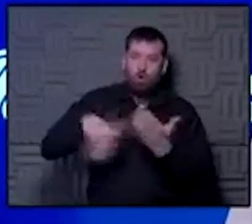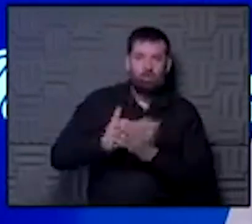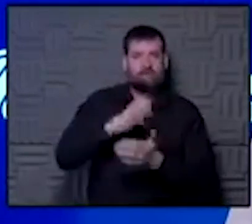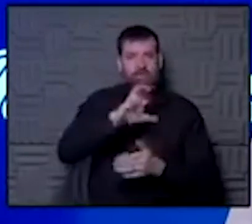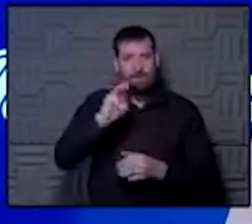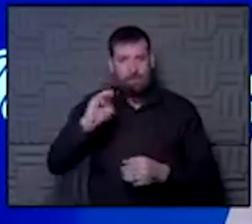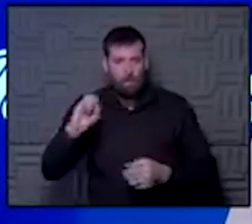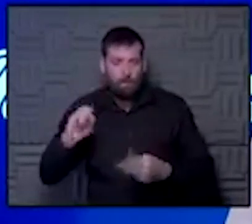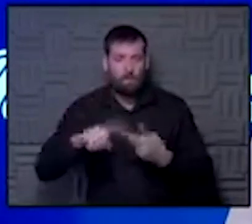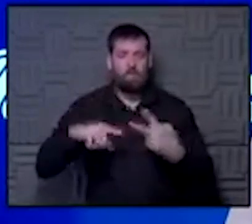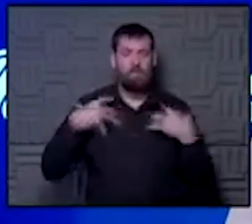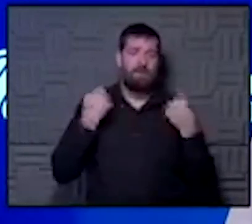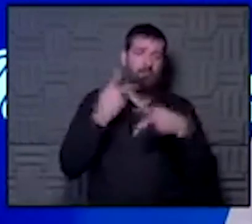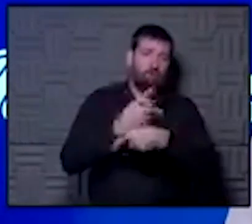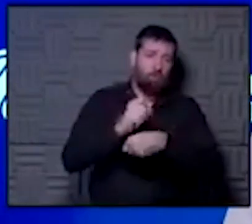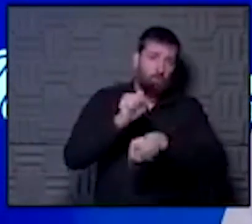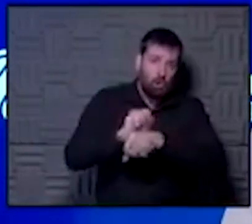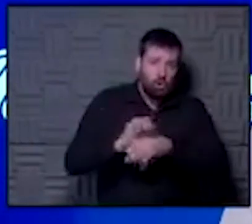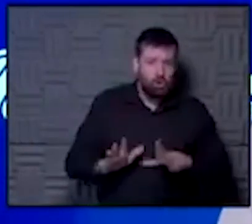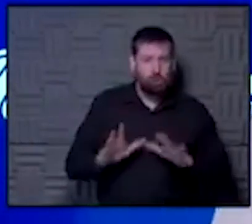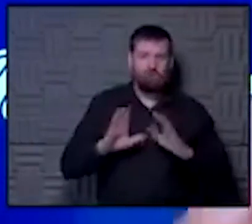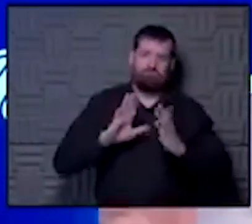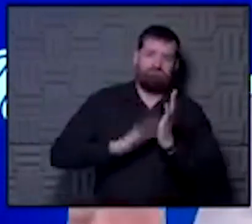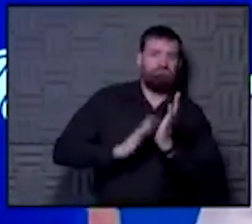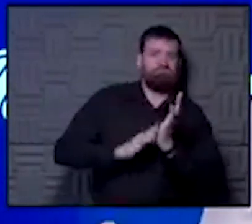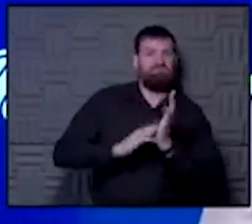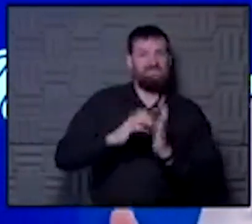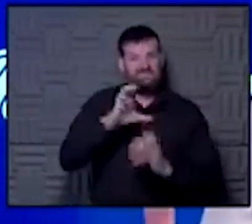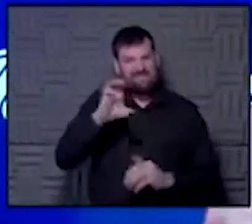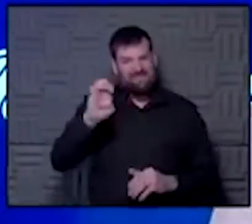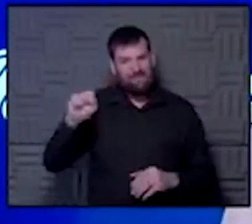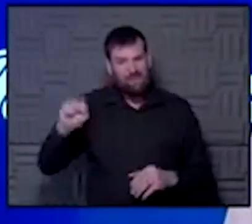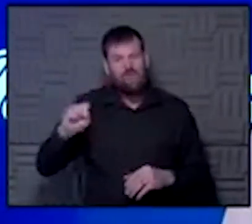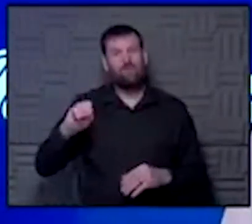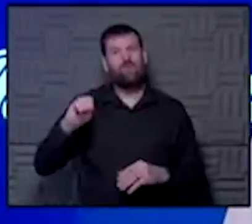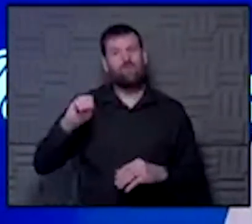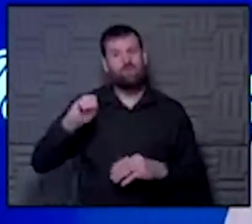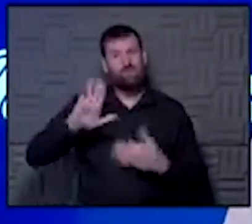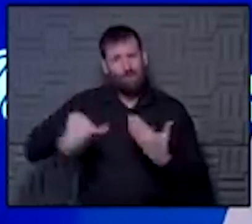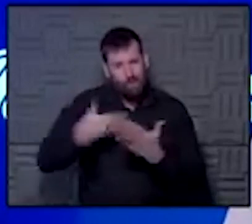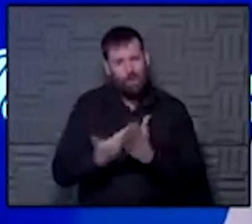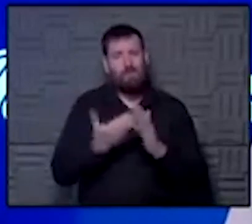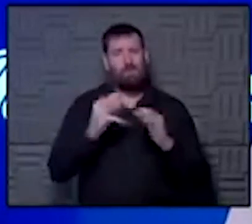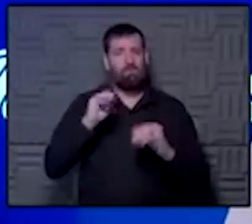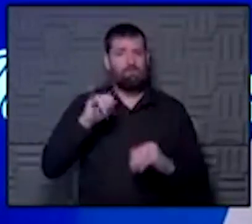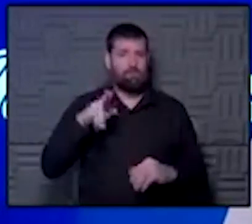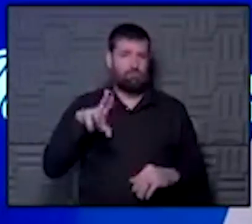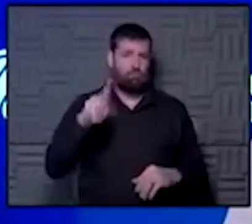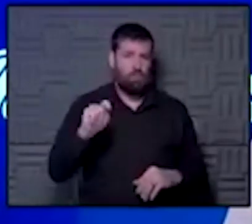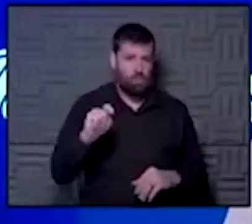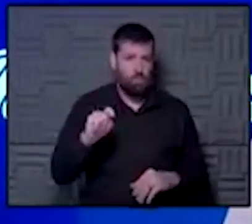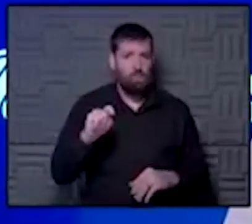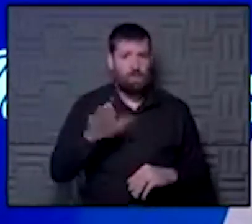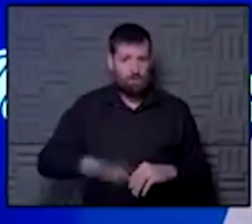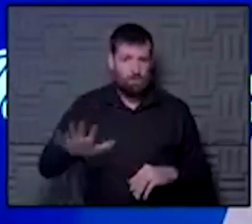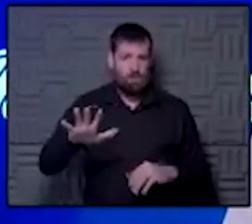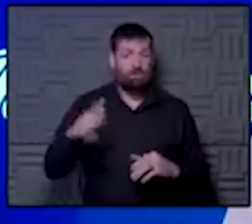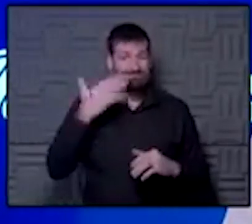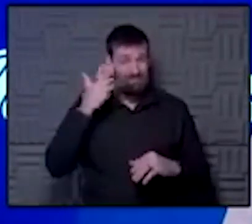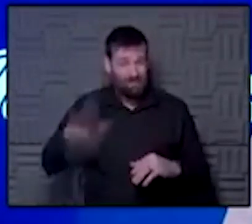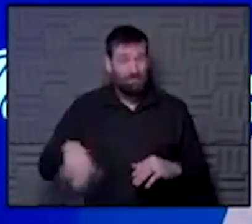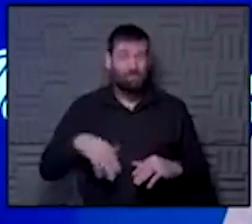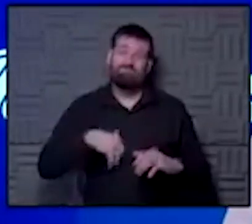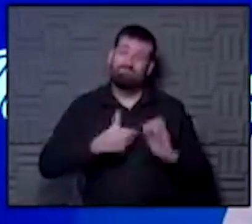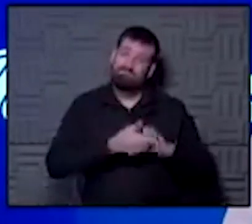the healthcare workers and everybody in this, even the CEOs, all these folks in our metropolitan area, because just so you know, we're